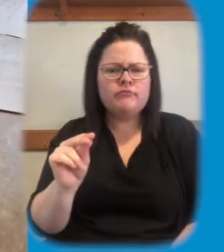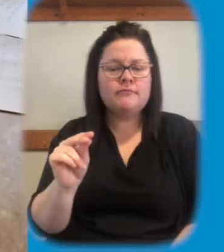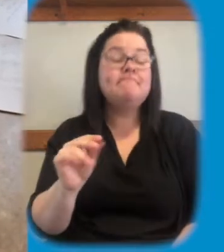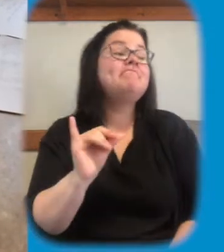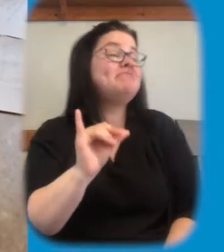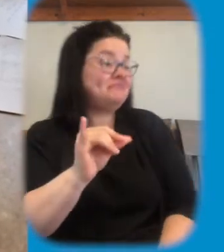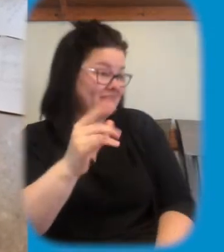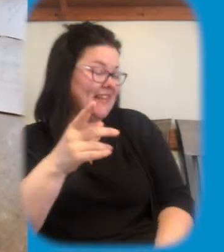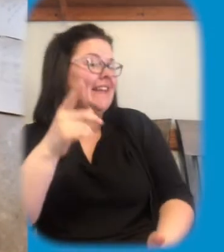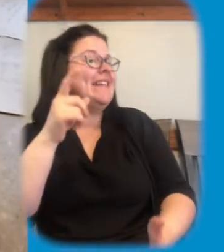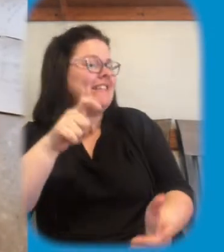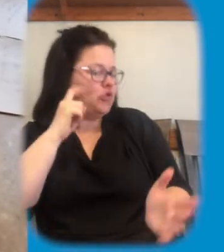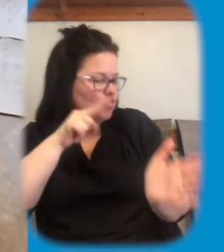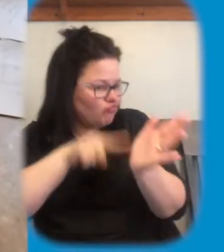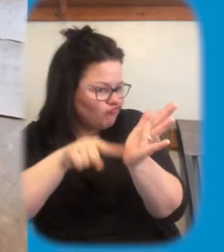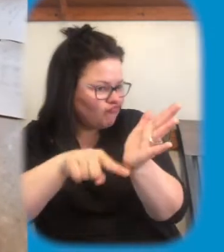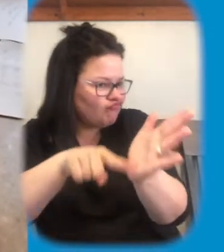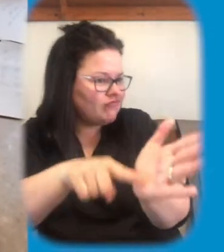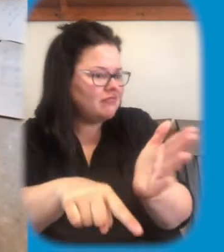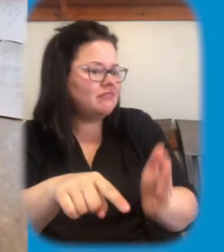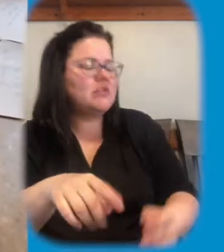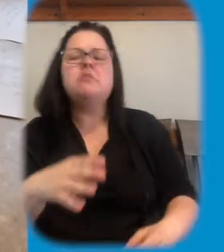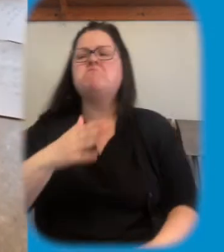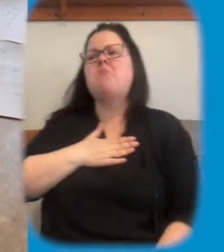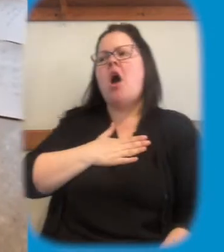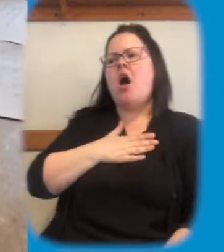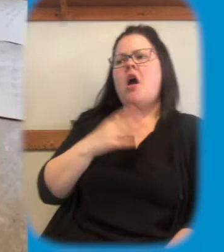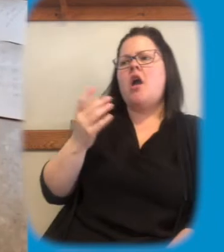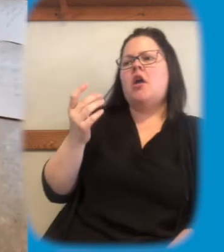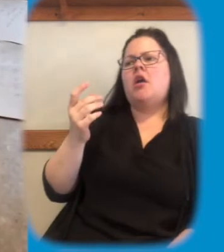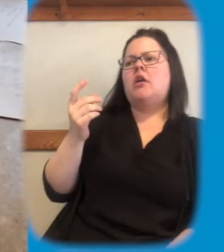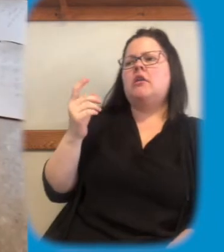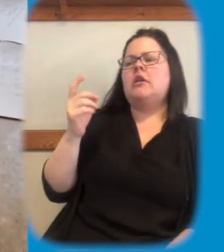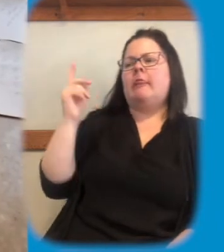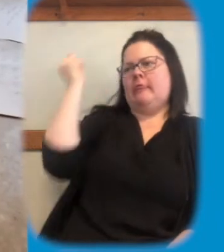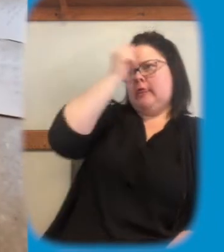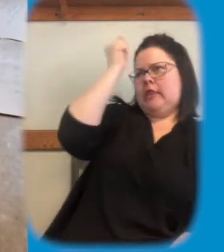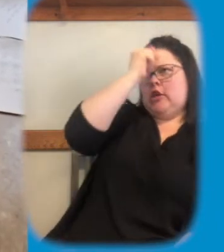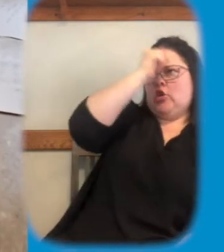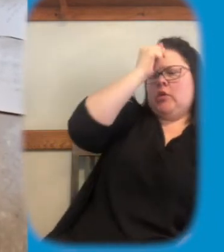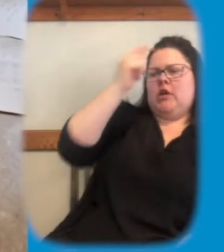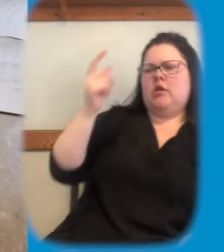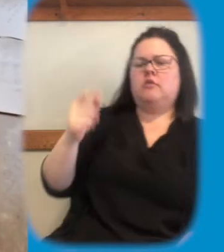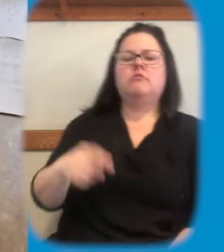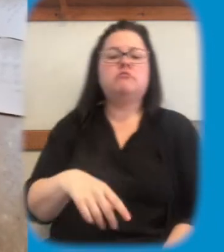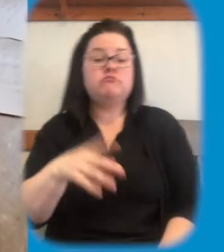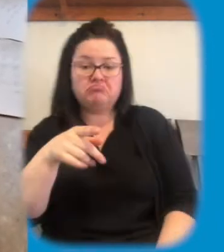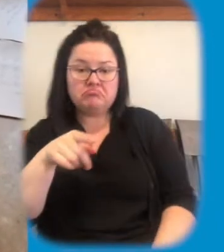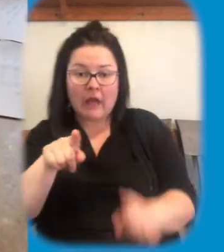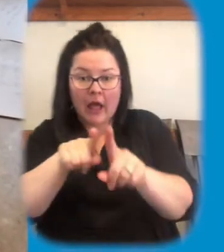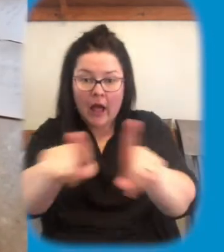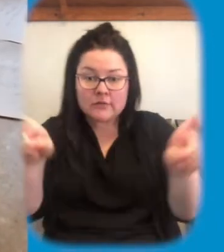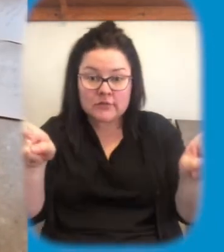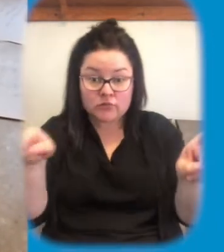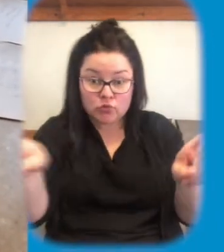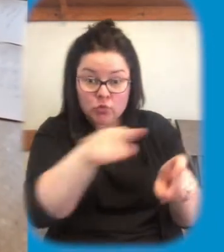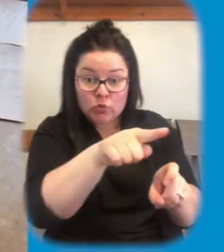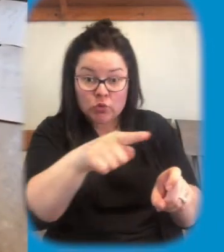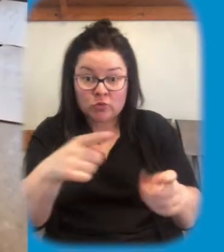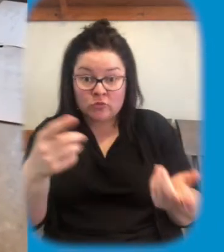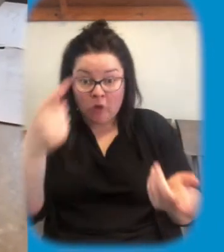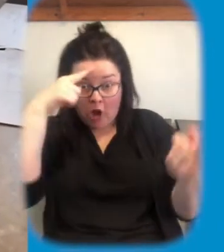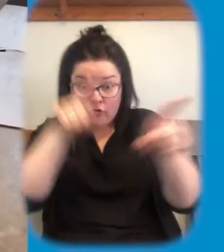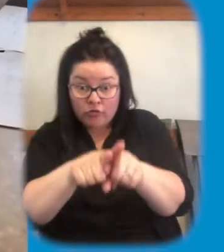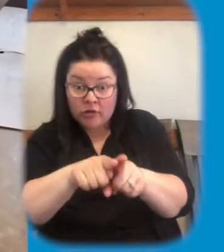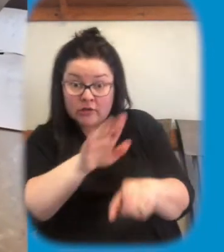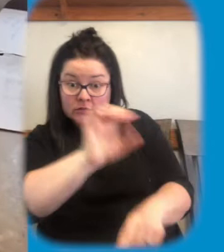to investigate. That's my theory. That's your theory. Does anybody out there agree or disagree with Simon's theory, and do you have any reasons,